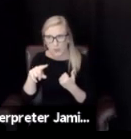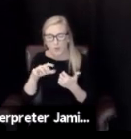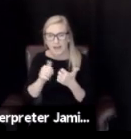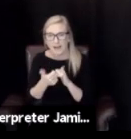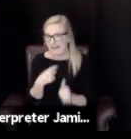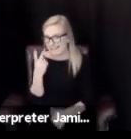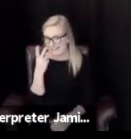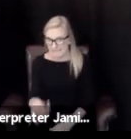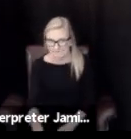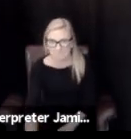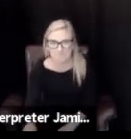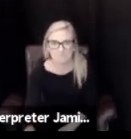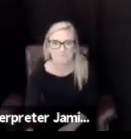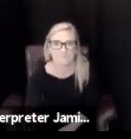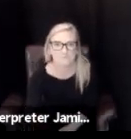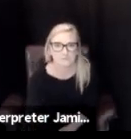it.